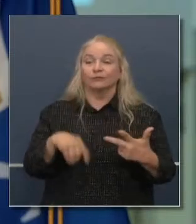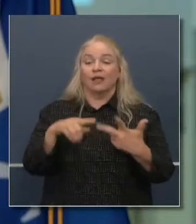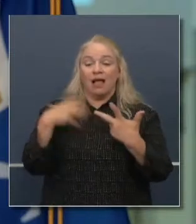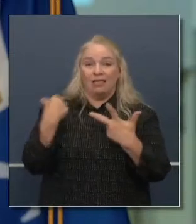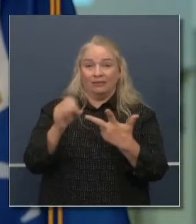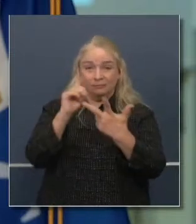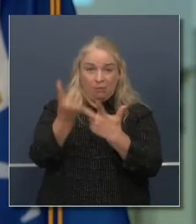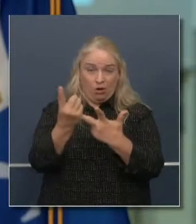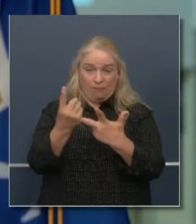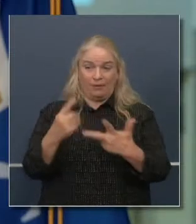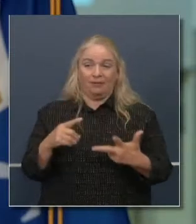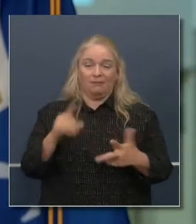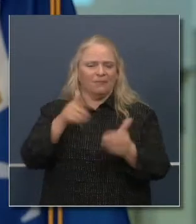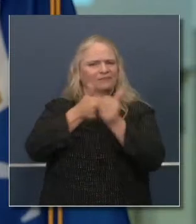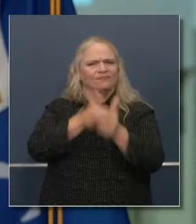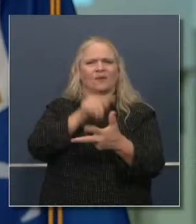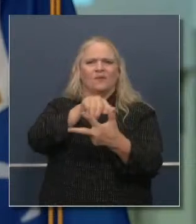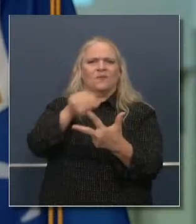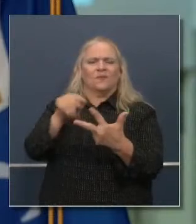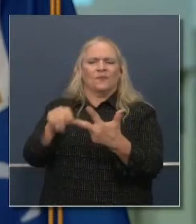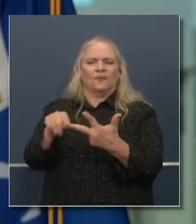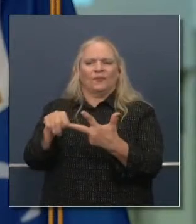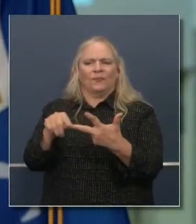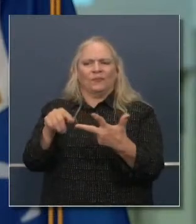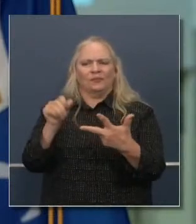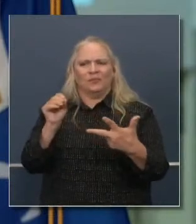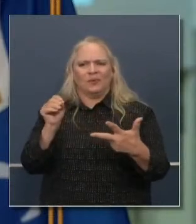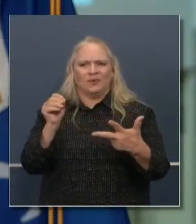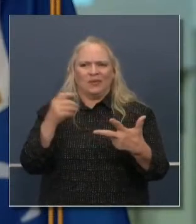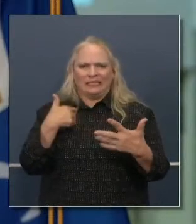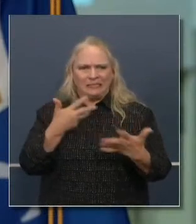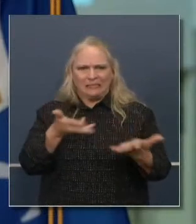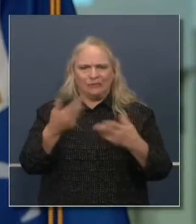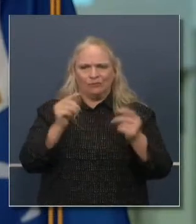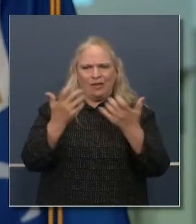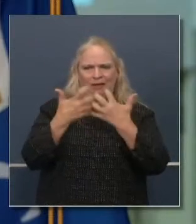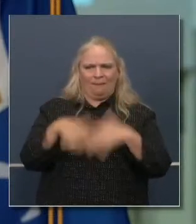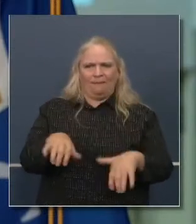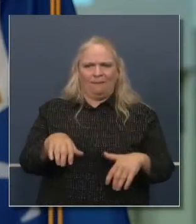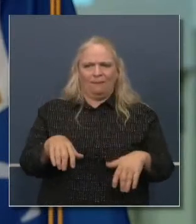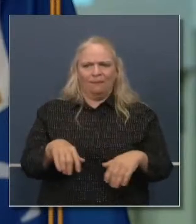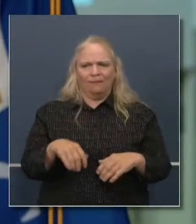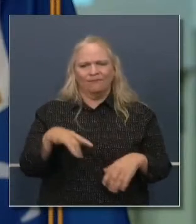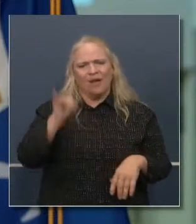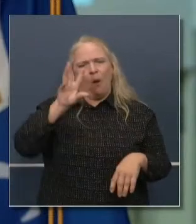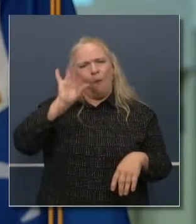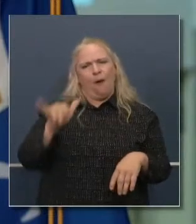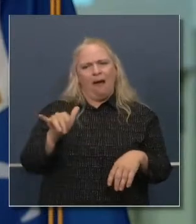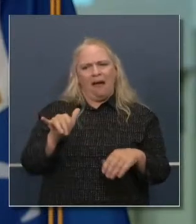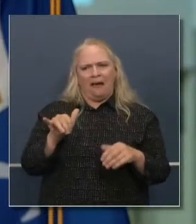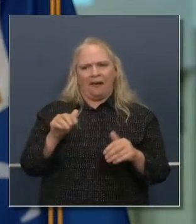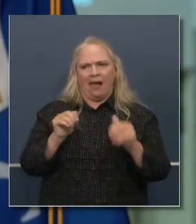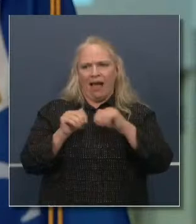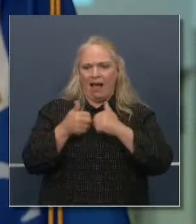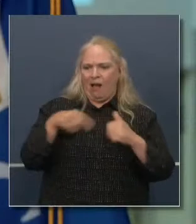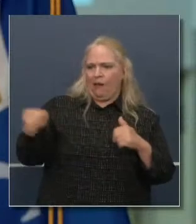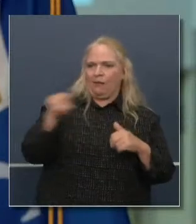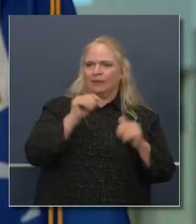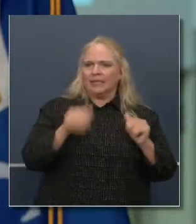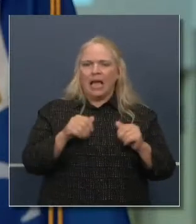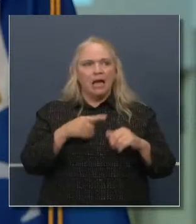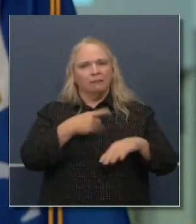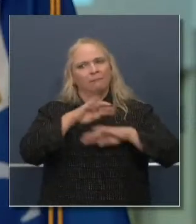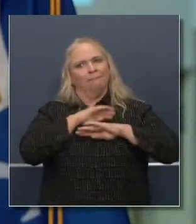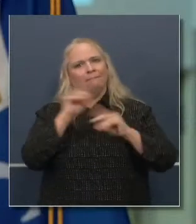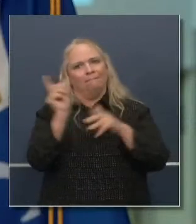health guidelines in partnerships with locals, that each of these criteria need to meet the needs